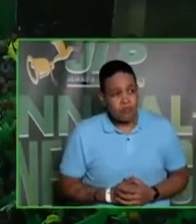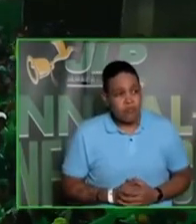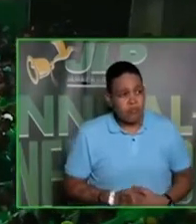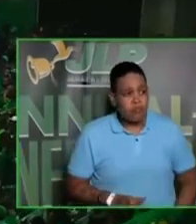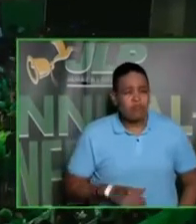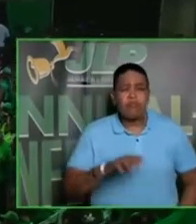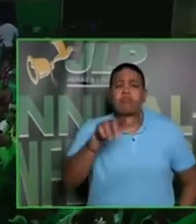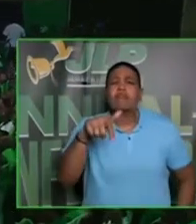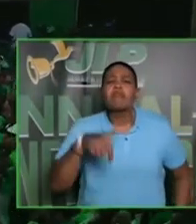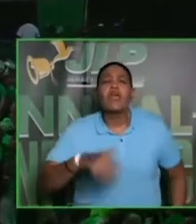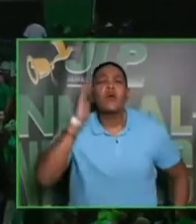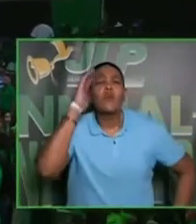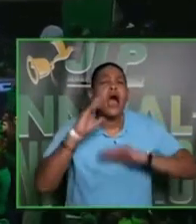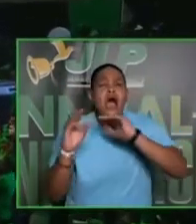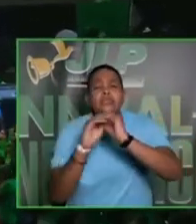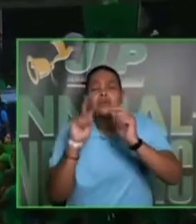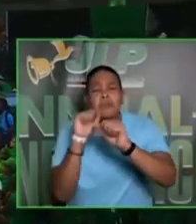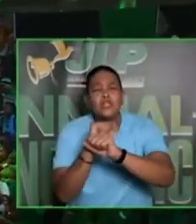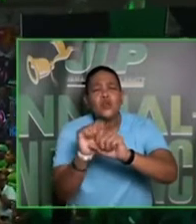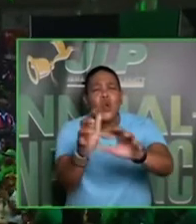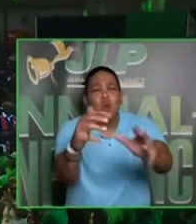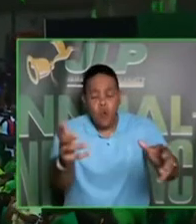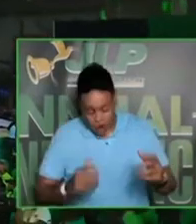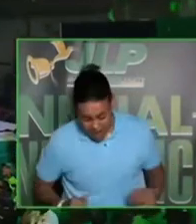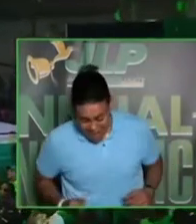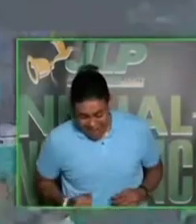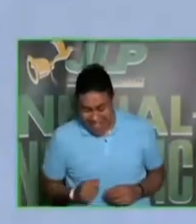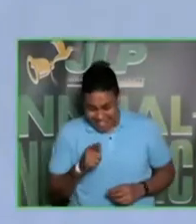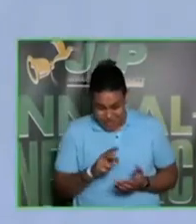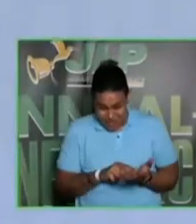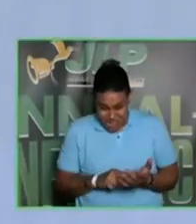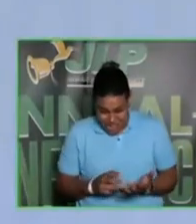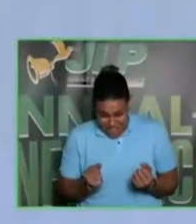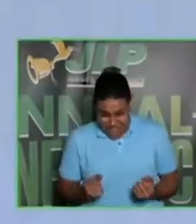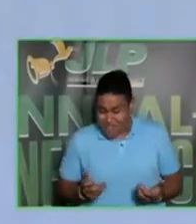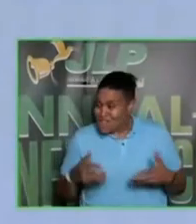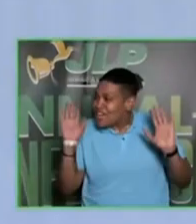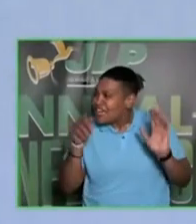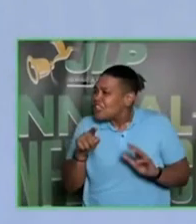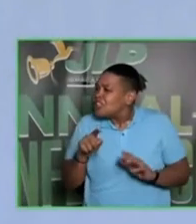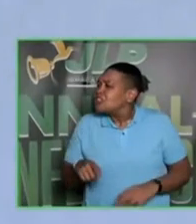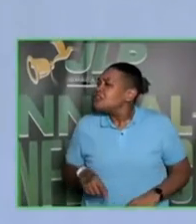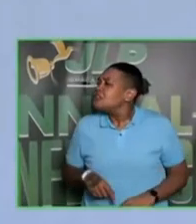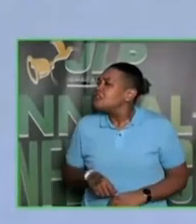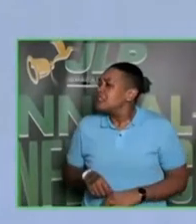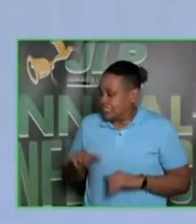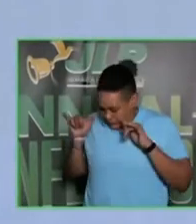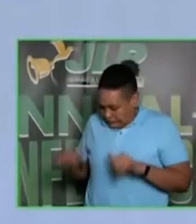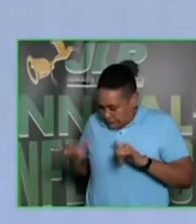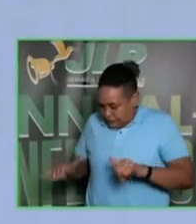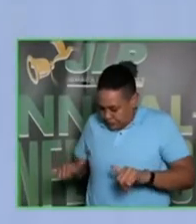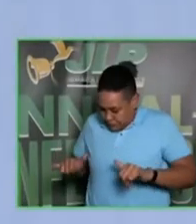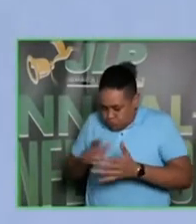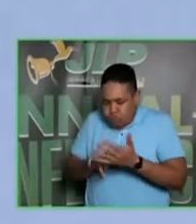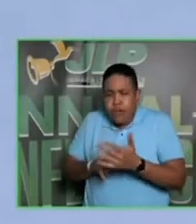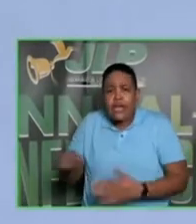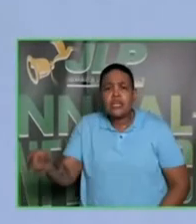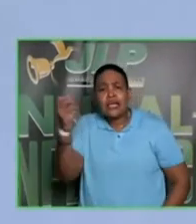But this will also ensure that after they register, they remain on our register, that they